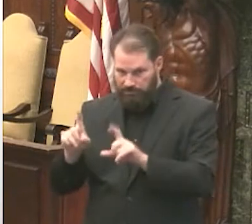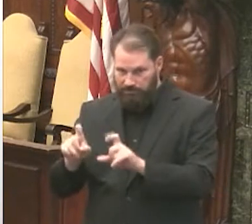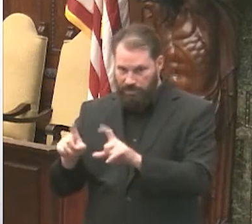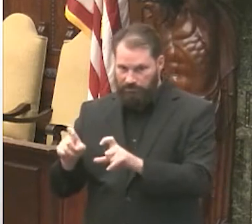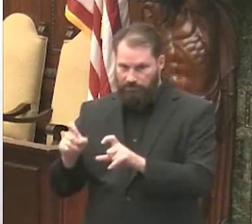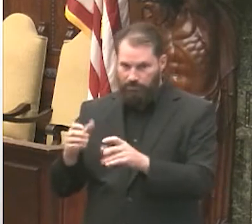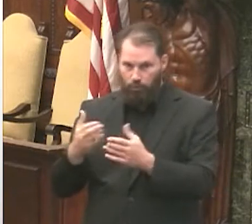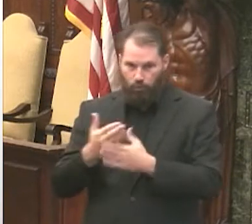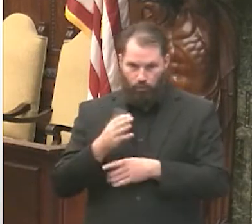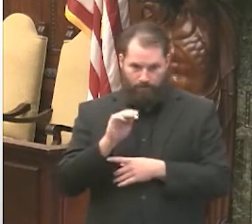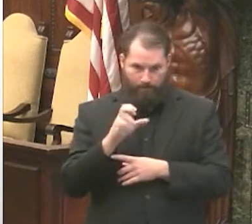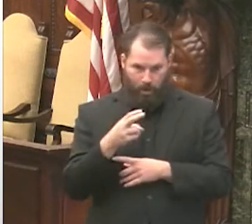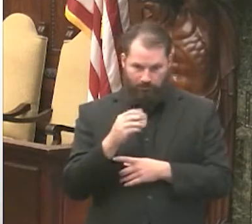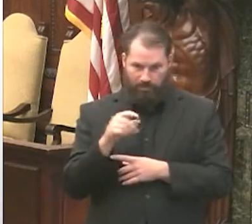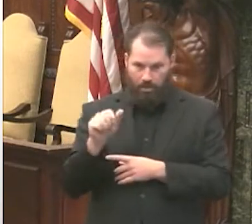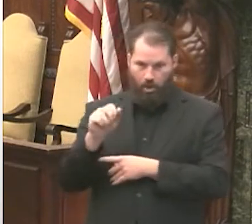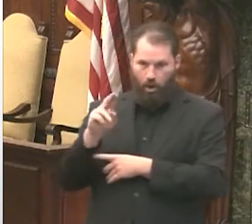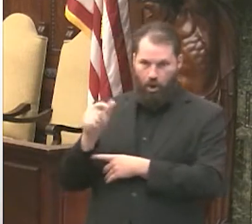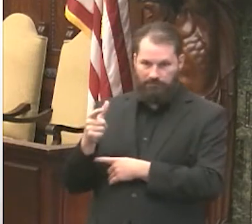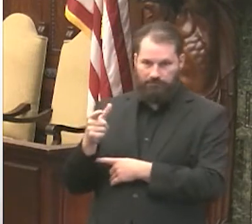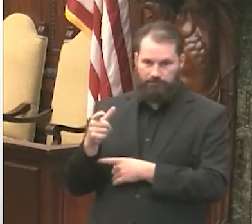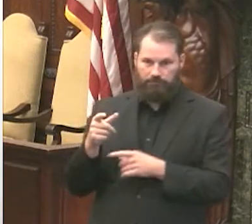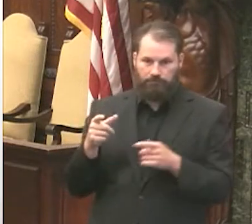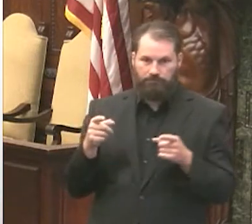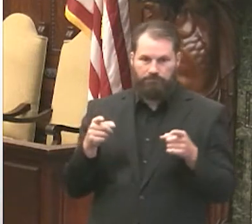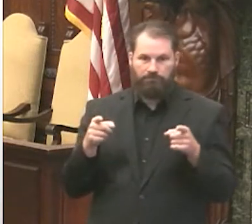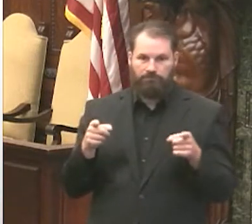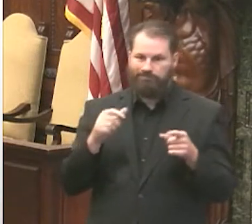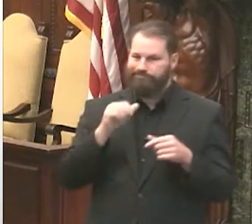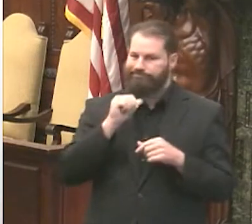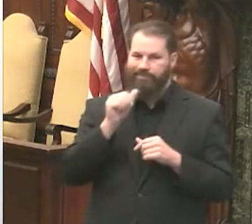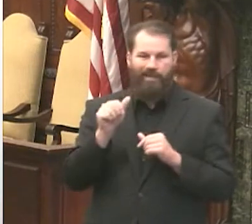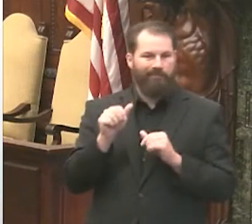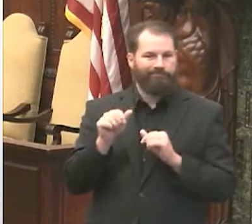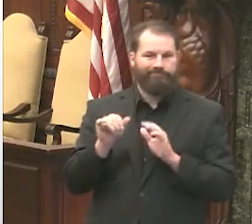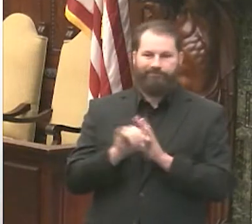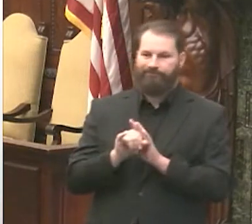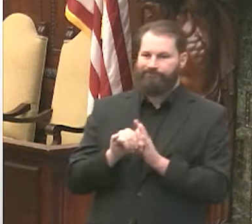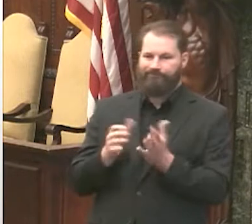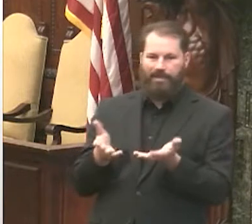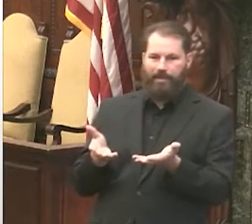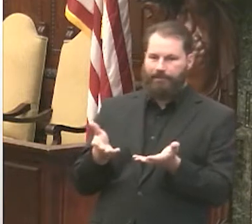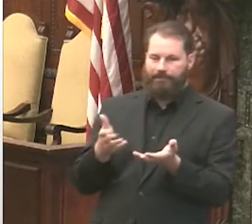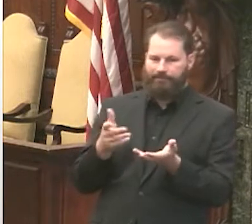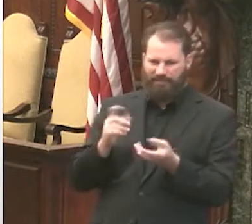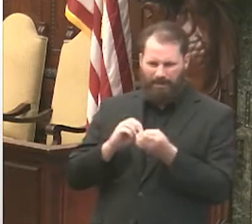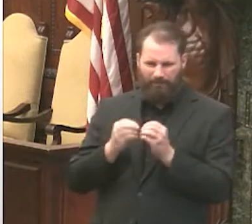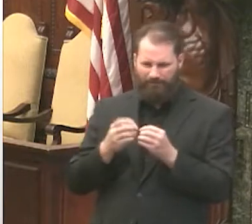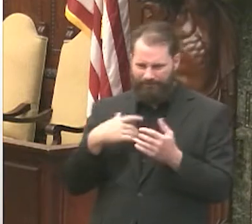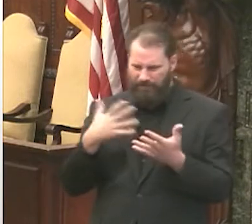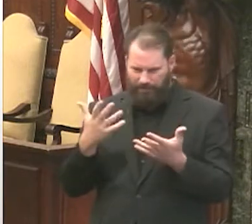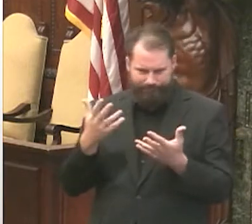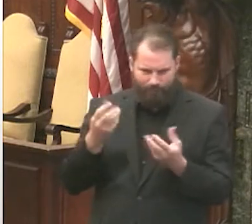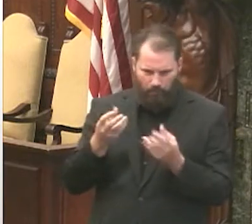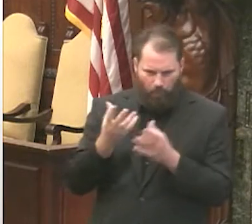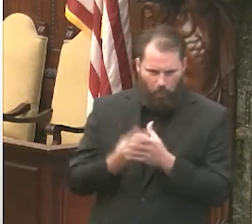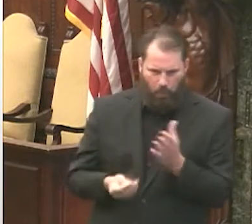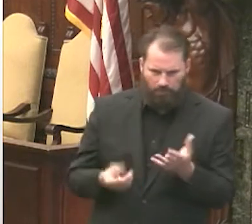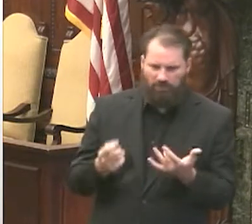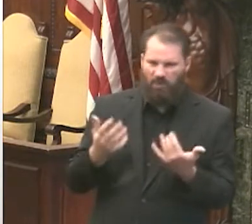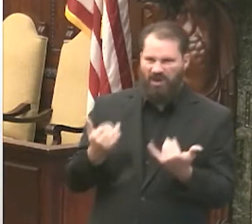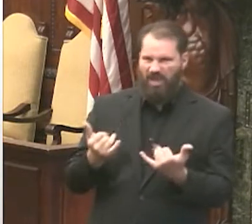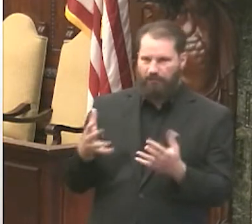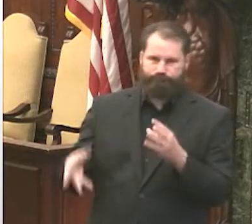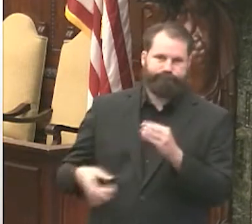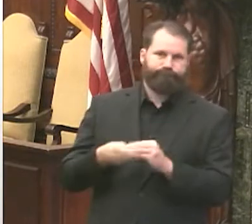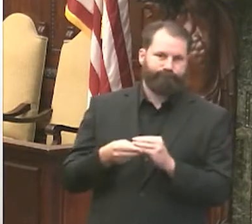of this year that were not identified in this process. Those are going to be added to our database today. So the total number of confirmed positives